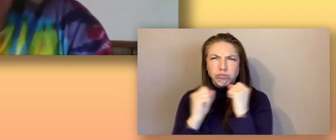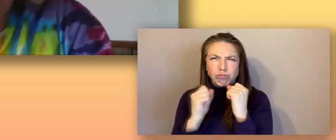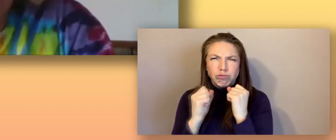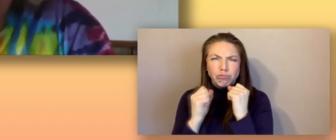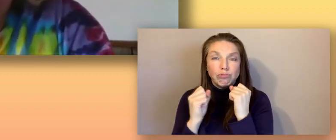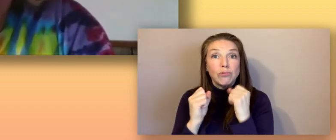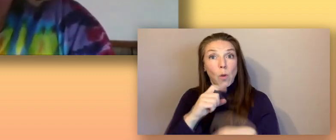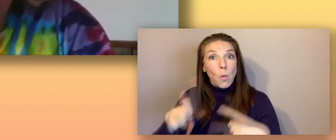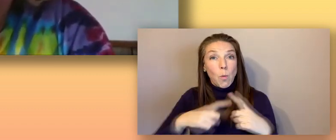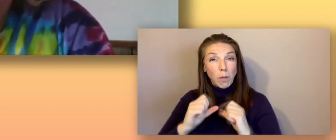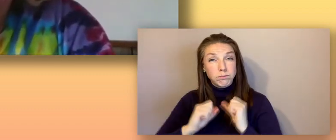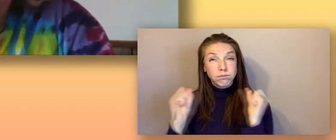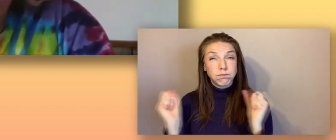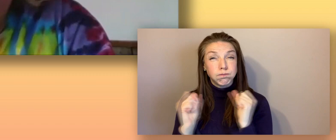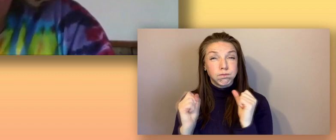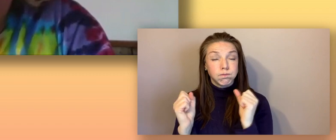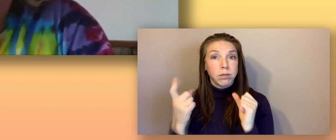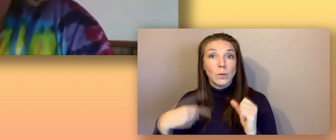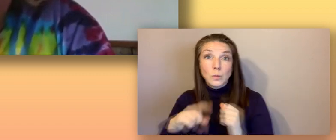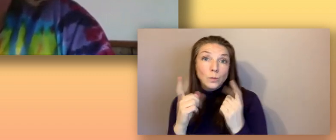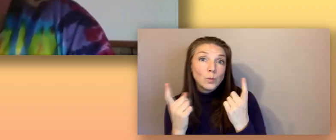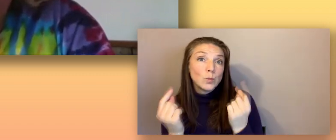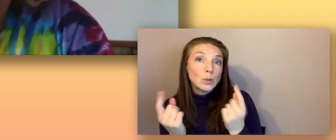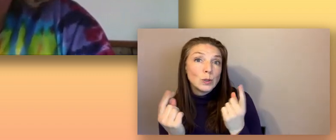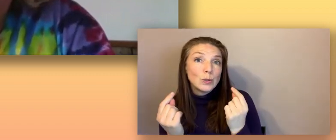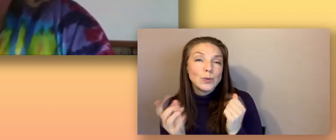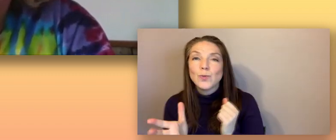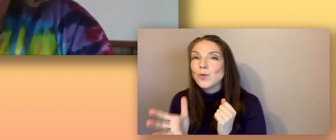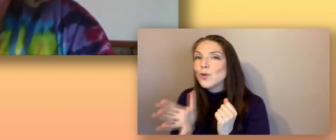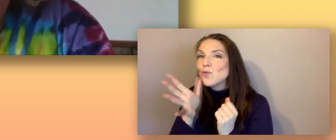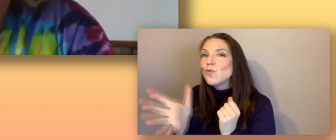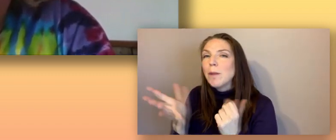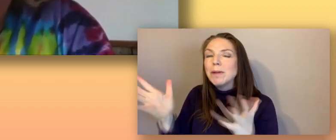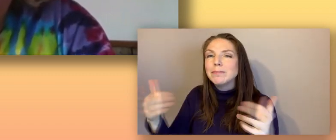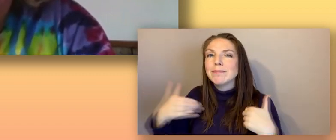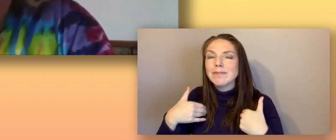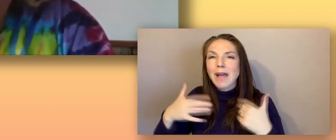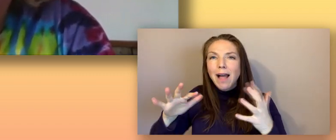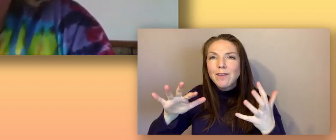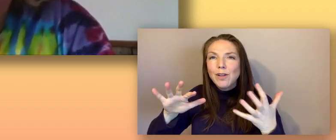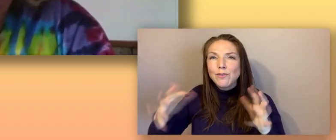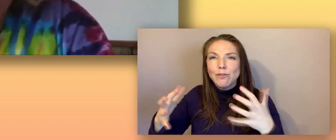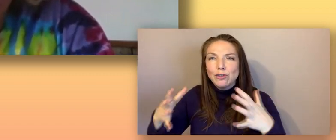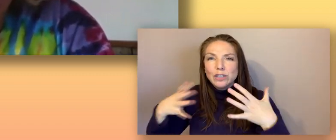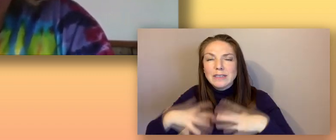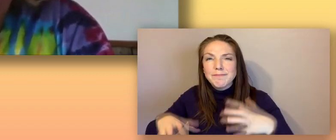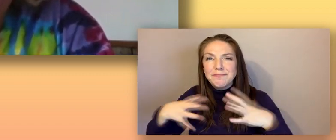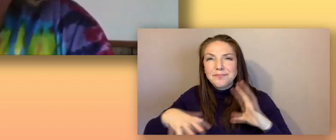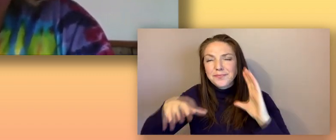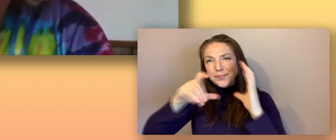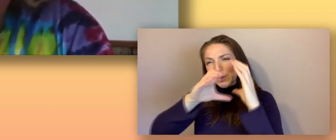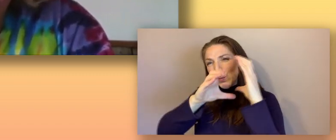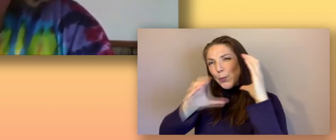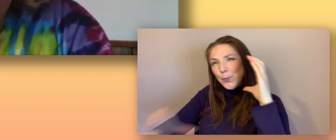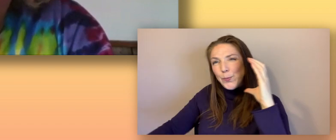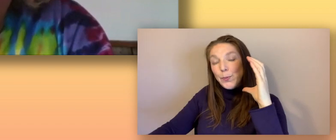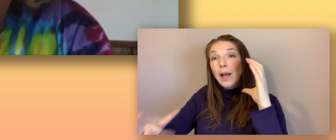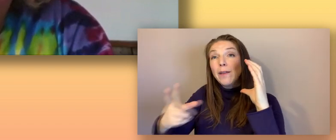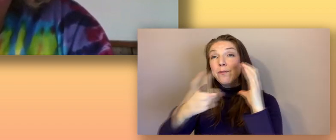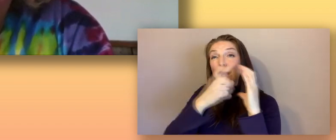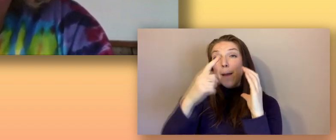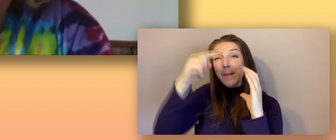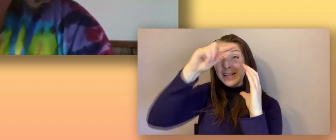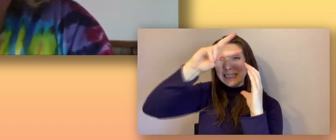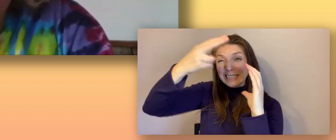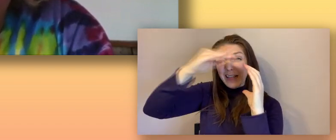like that, us kids would mostly play with Grandma's laundry chute. It went from a trap door upstairs to the basement. It was for